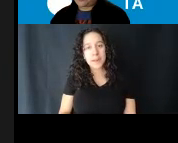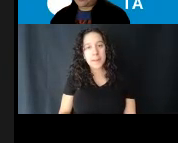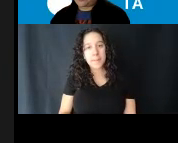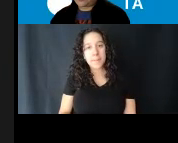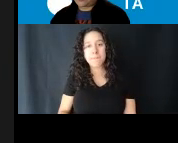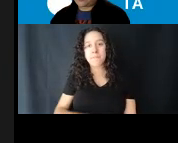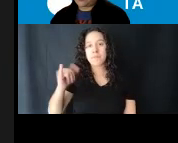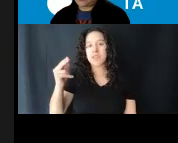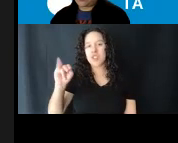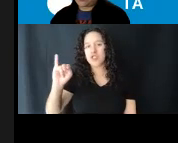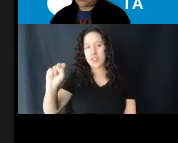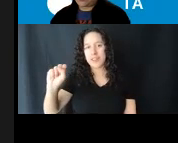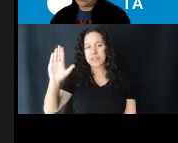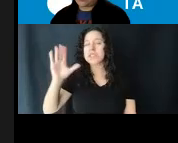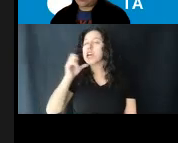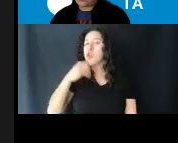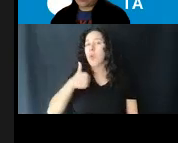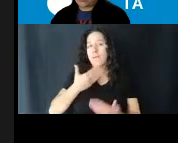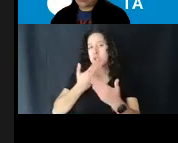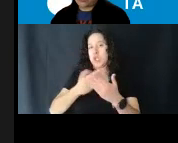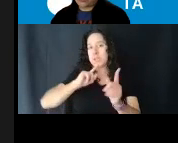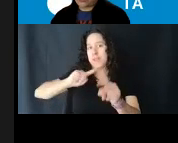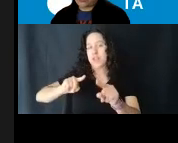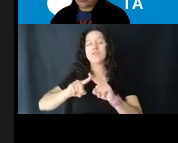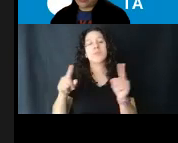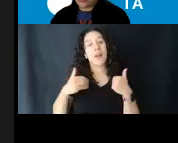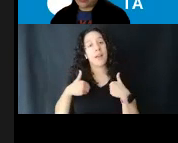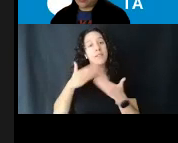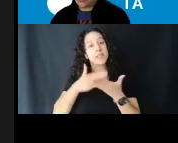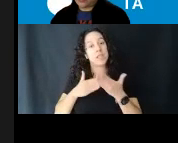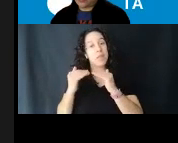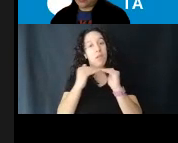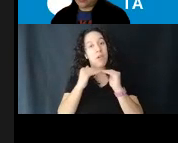Yeah, right, I don't have a great answer. I do have some colleagues that work